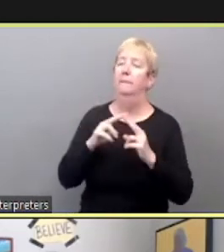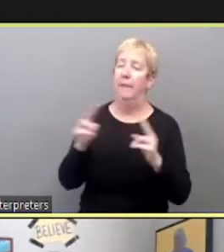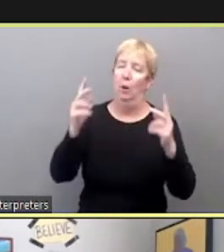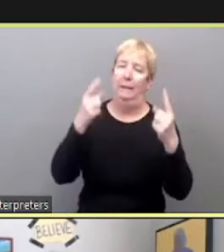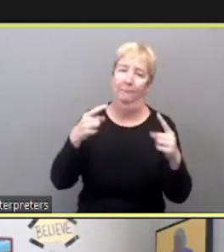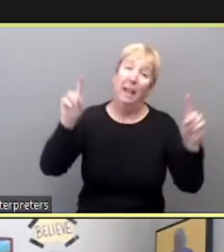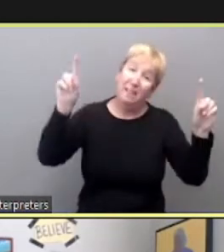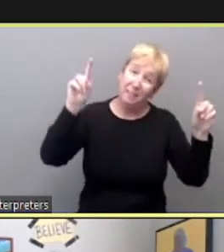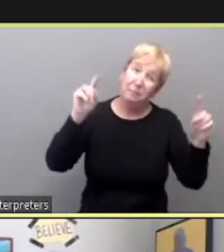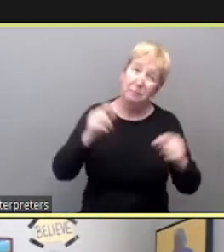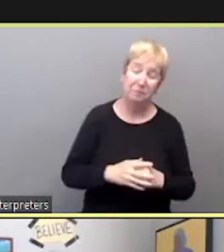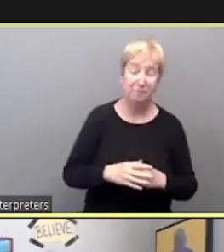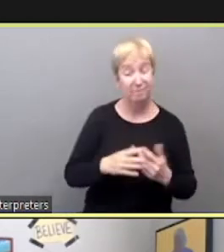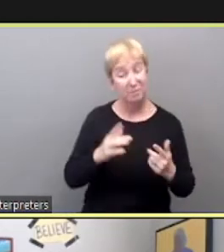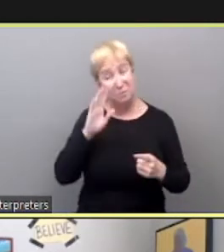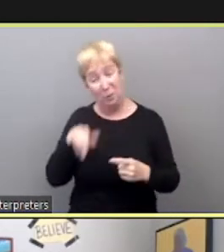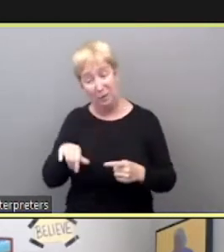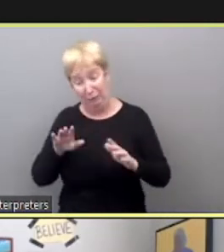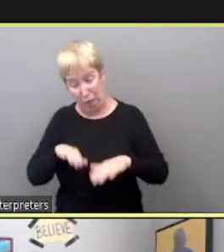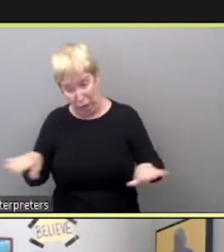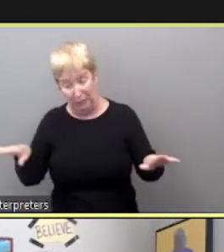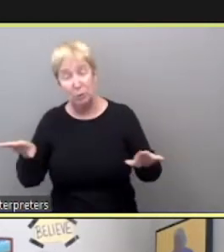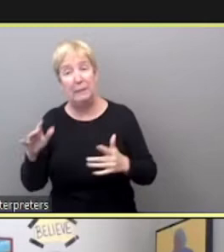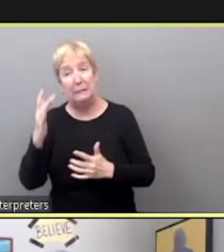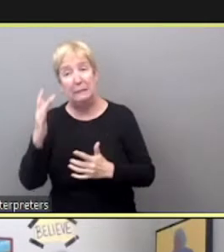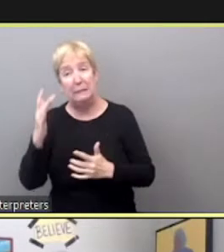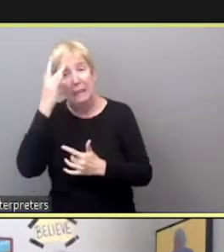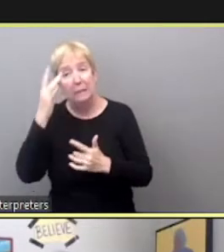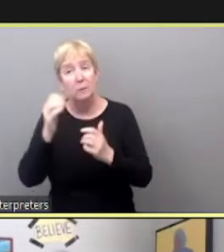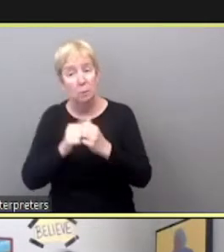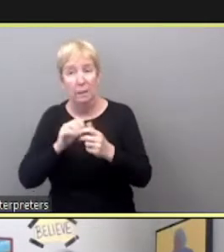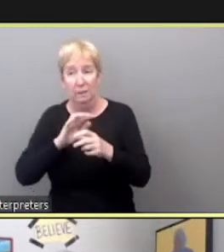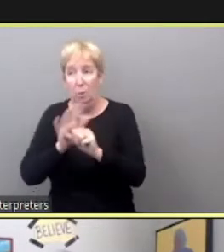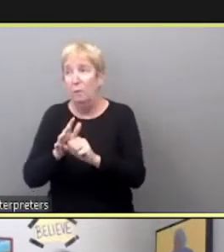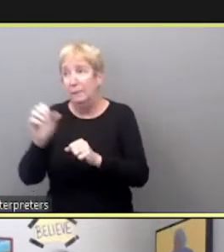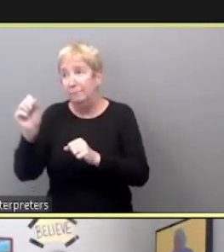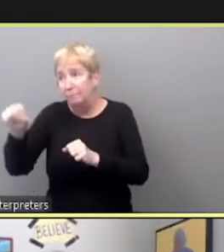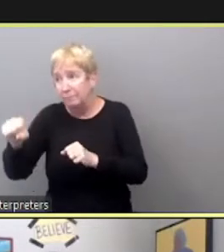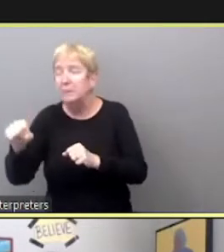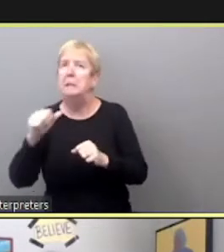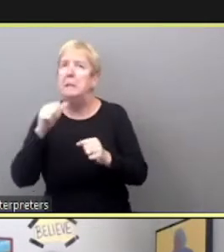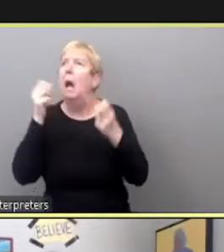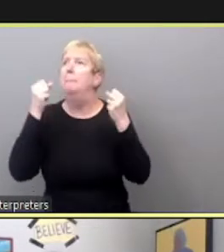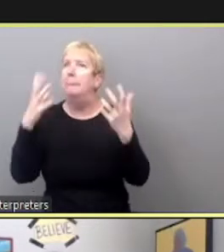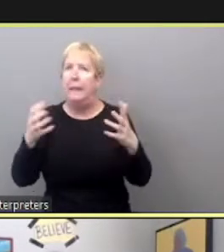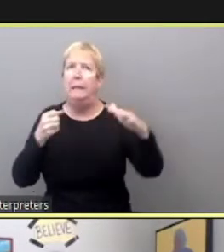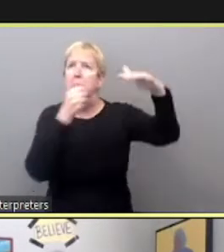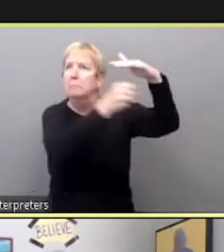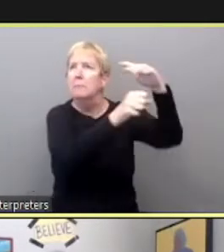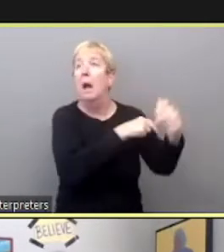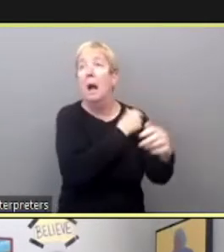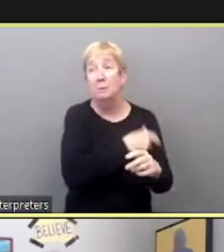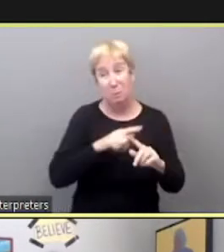sick with COVID. Not as many get hospitalized, but they still can get hospitalized. Some can die. So we'd still want to protect our